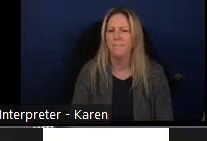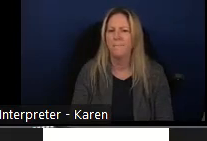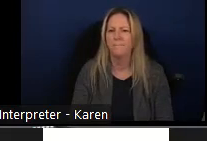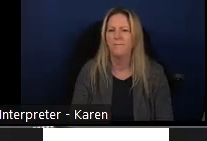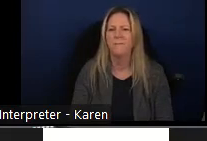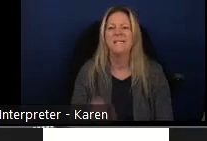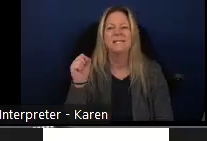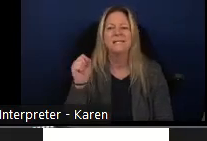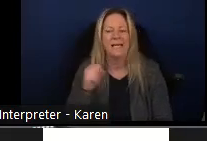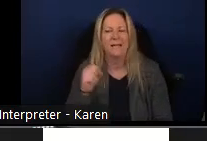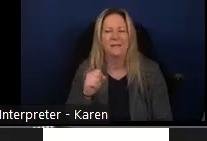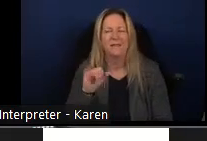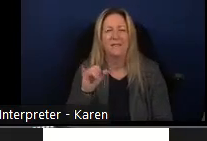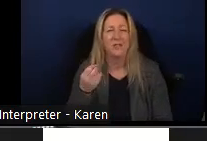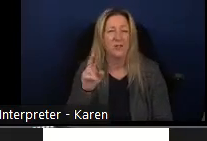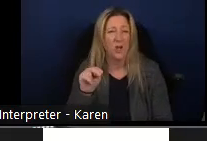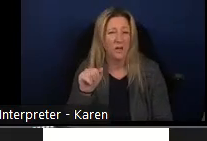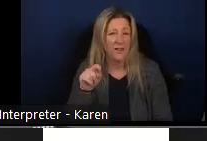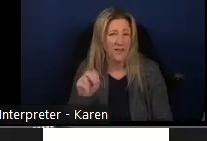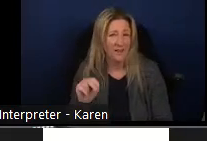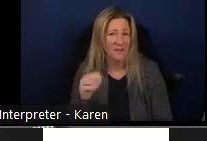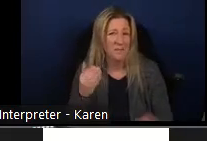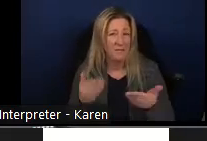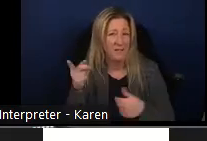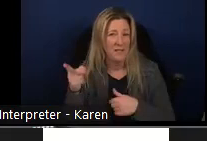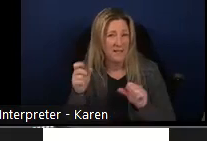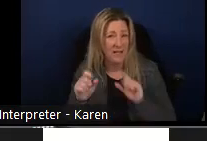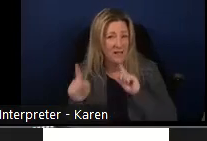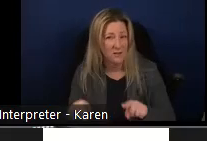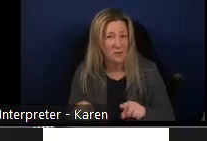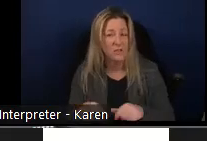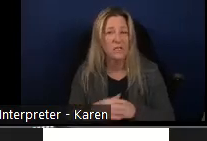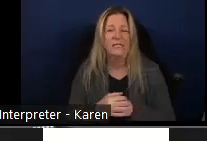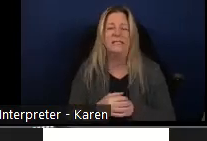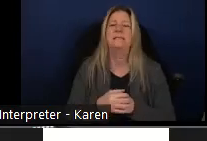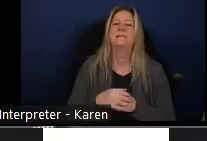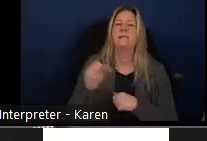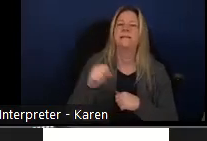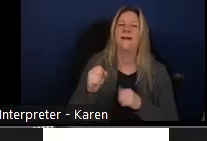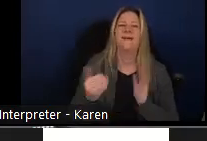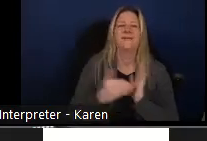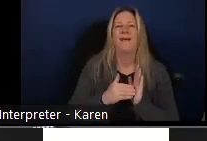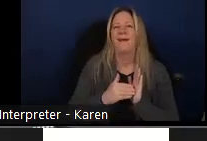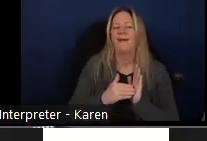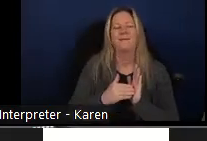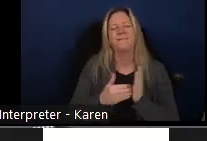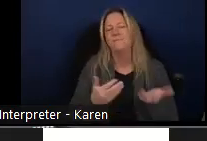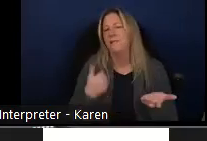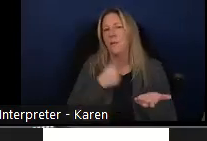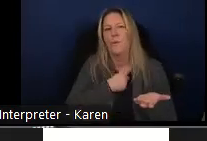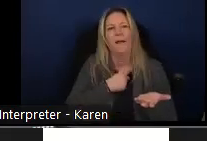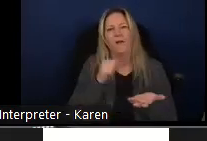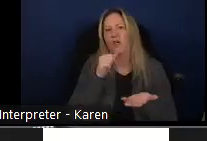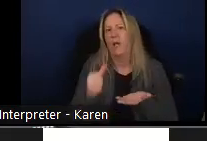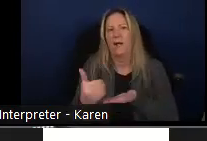Yeah, Jonathan might be able to speak to that. Yeah, again, because we're not collecting